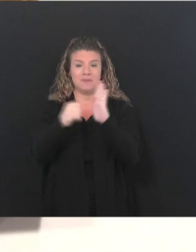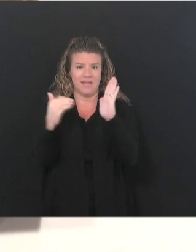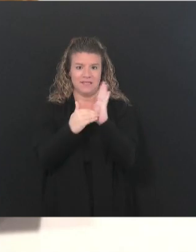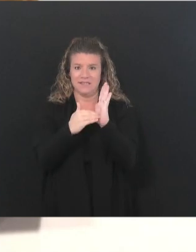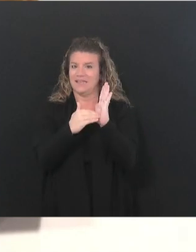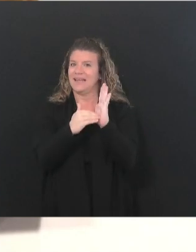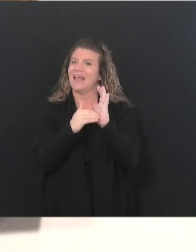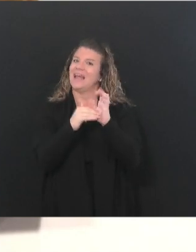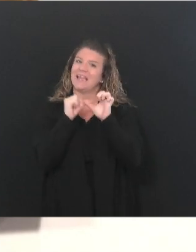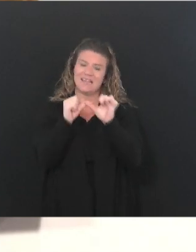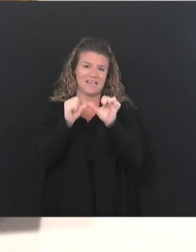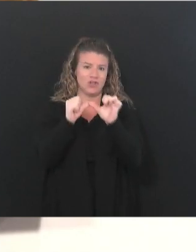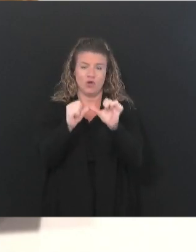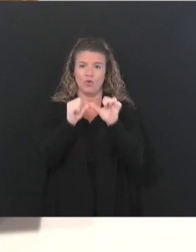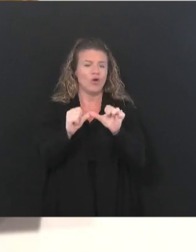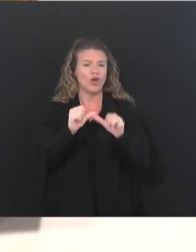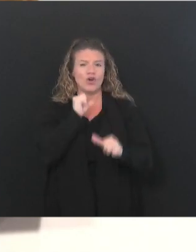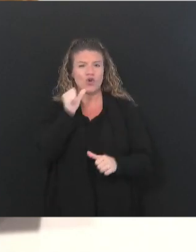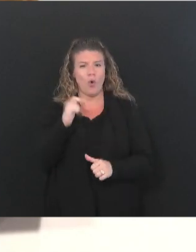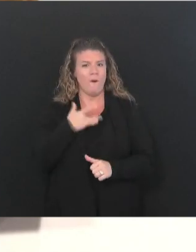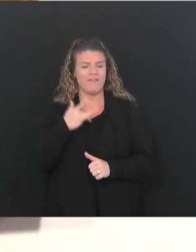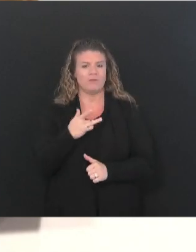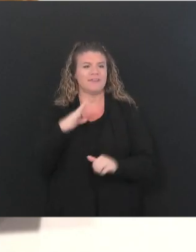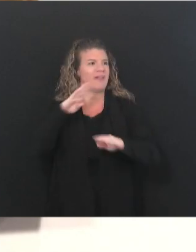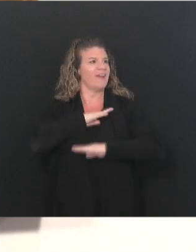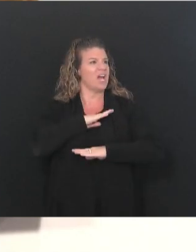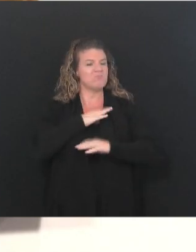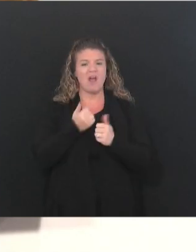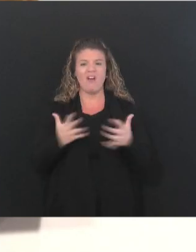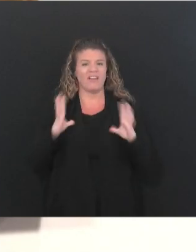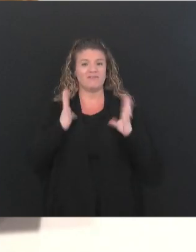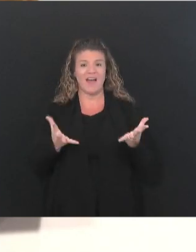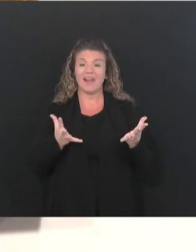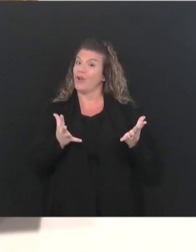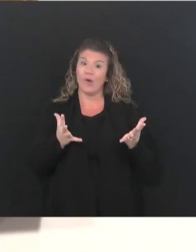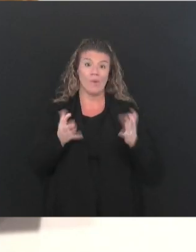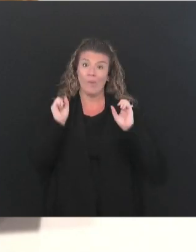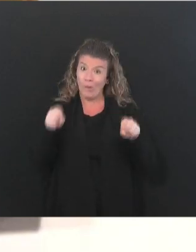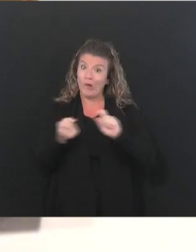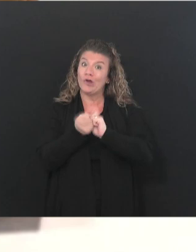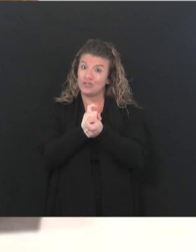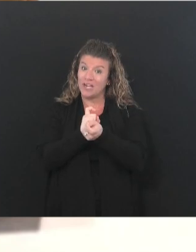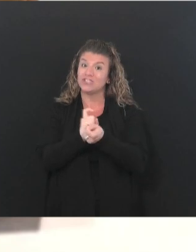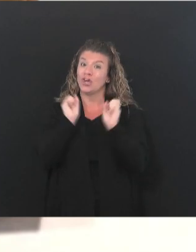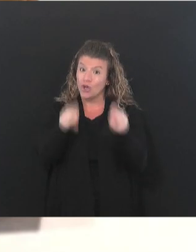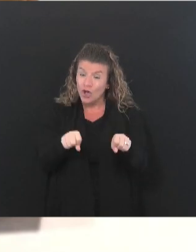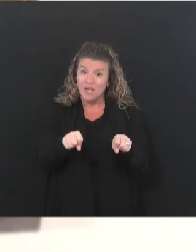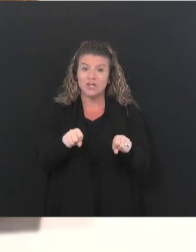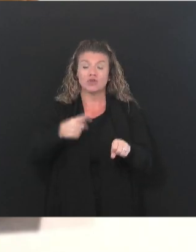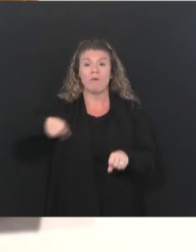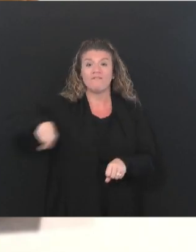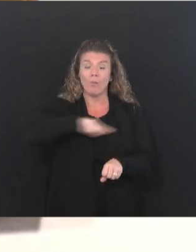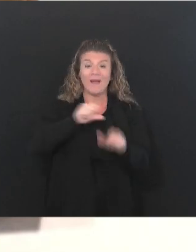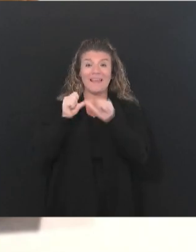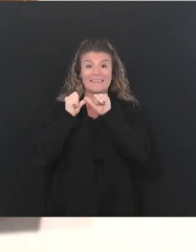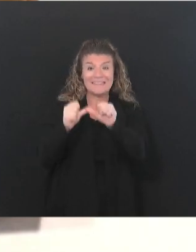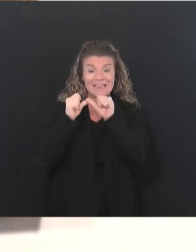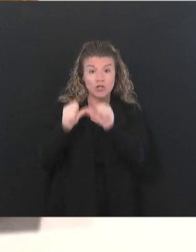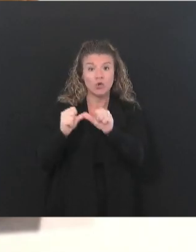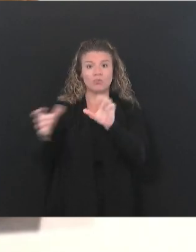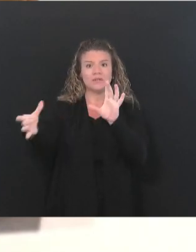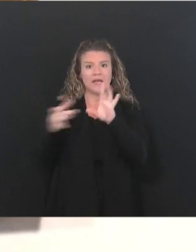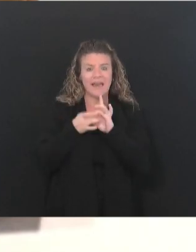be satisfied with this, because things could change very quickly. And if we stay together and we stay